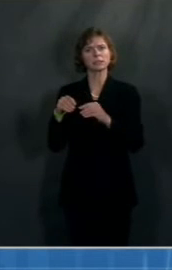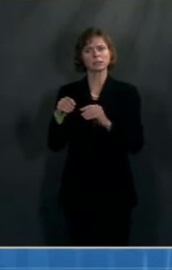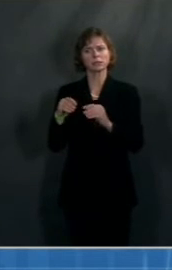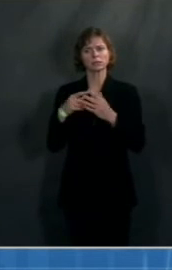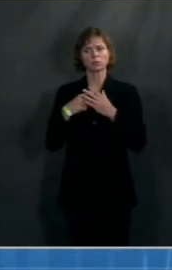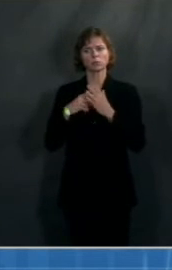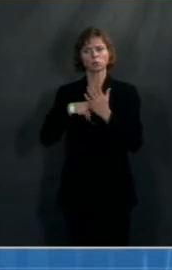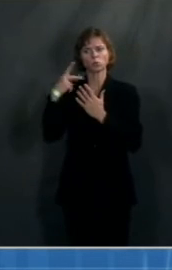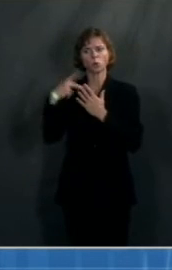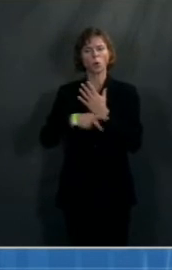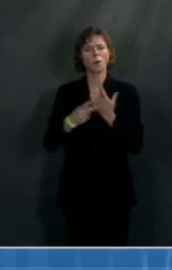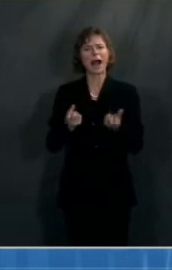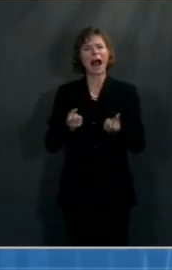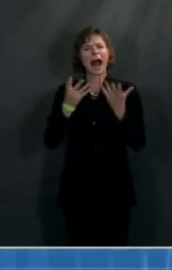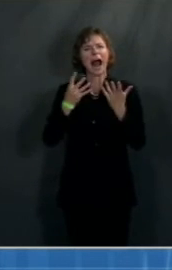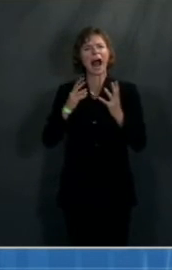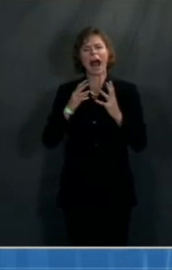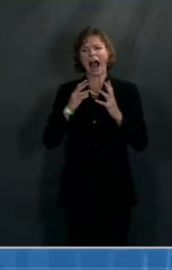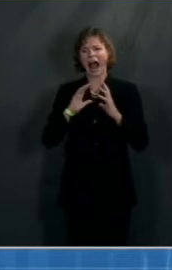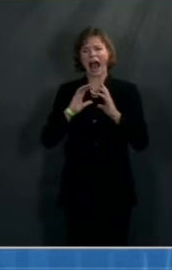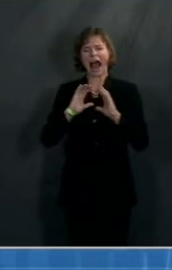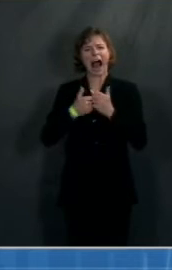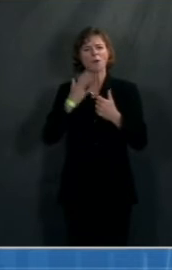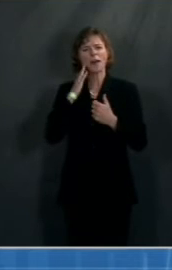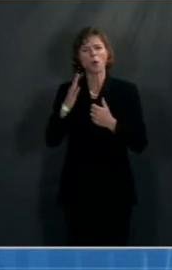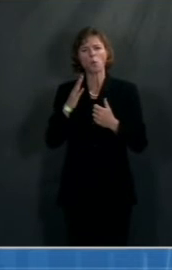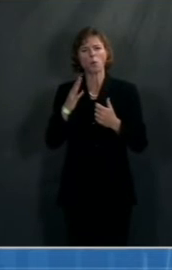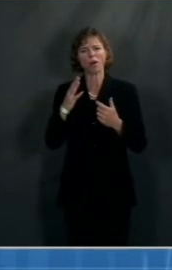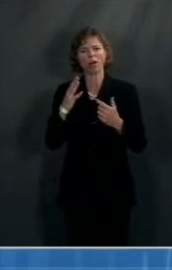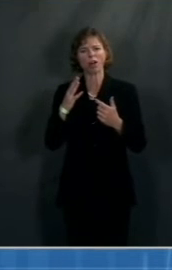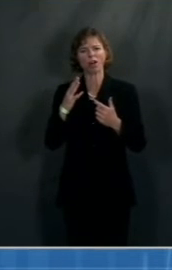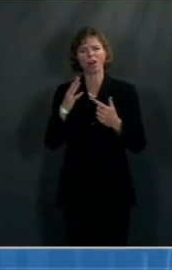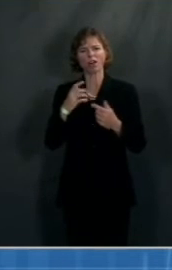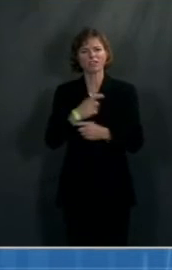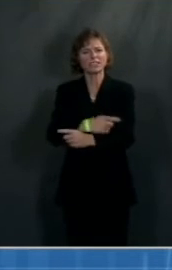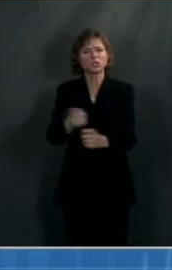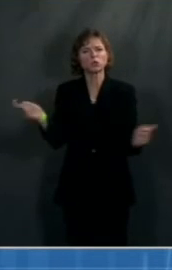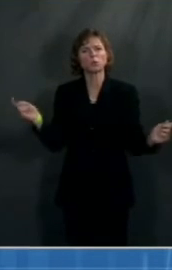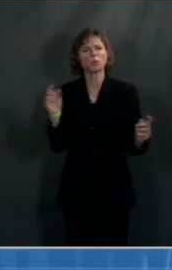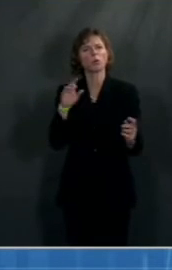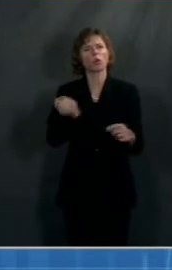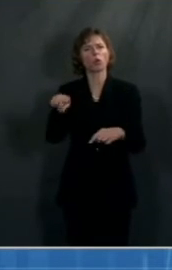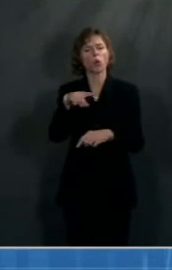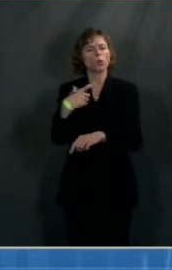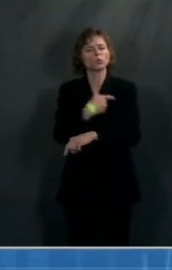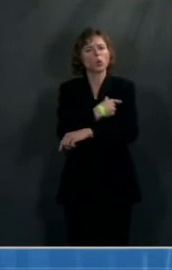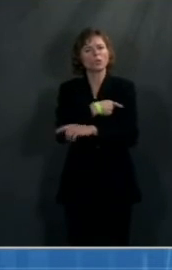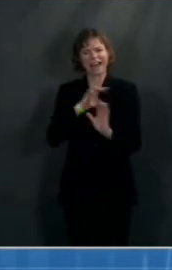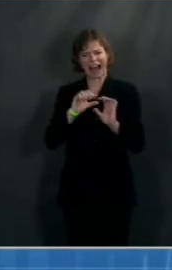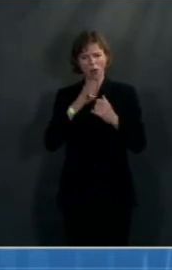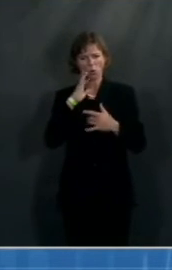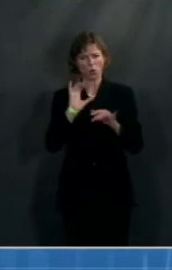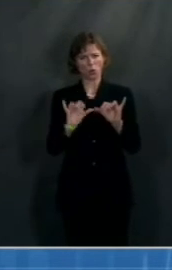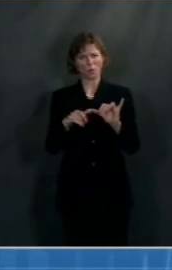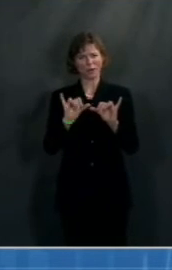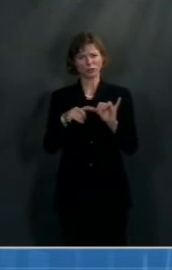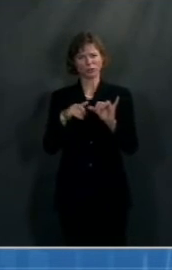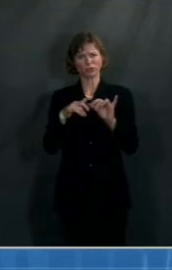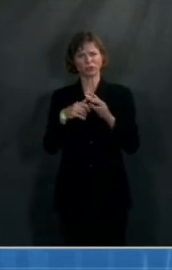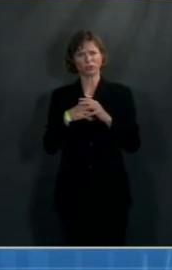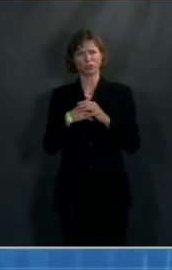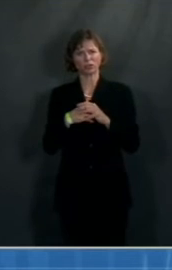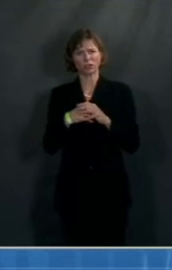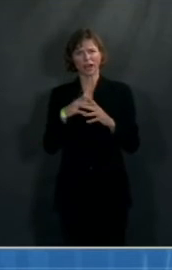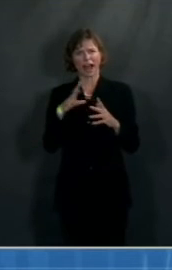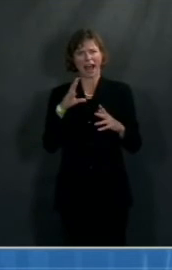million doses per week will be distributed across the country? What metric will be used to sort of ensure equity in terms of the distribution